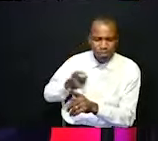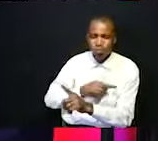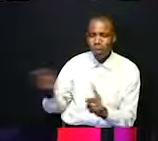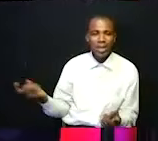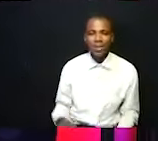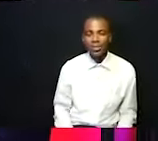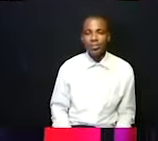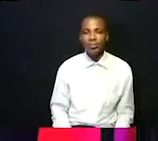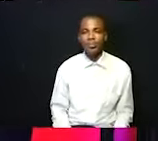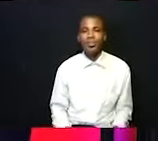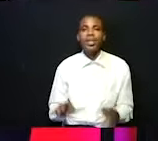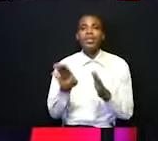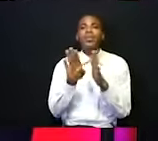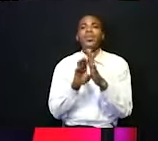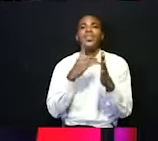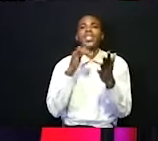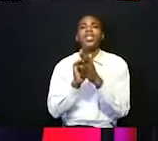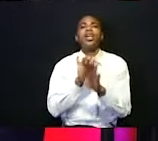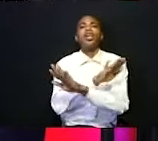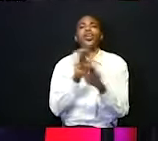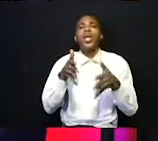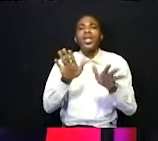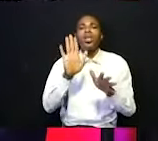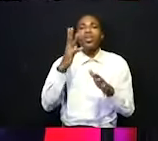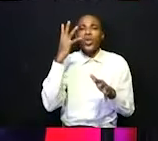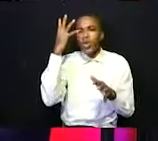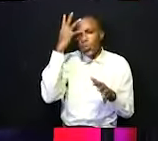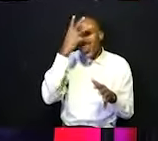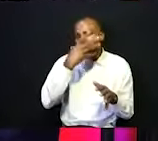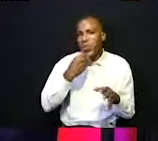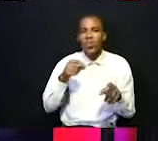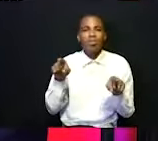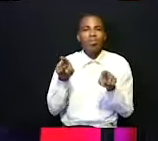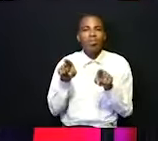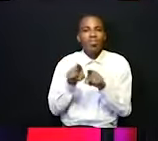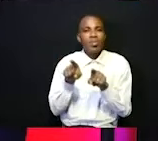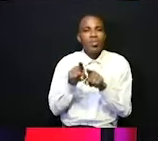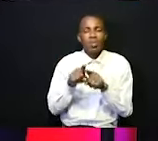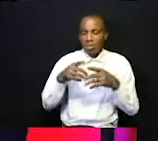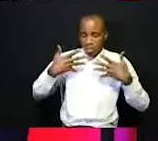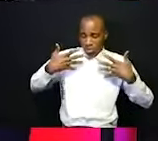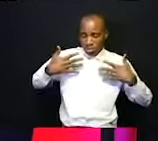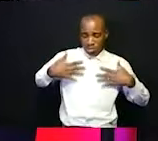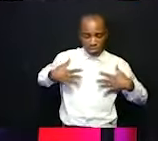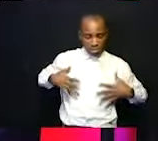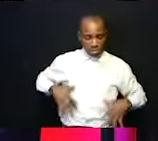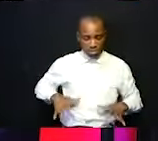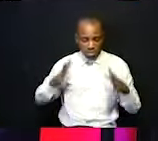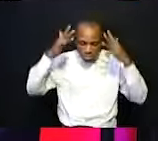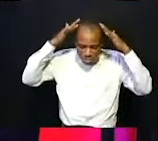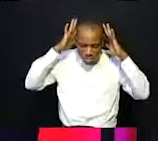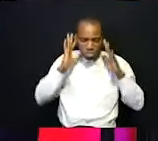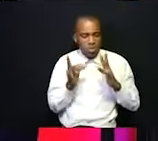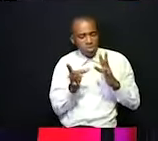ani, such as elaborate hairstyles. Se se mesanwo and the wearing of gold jewels or